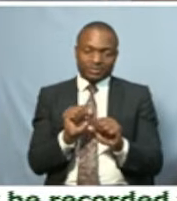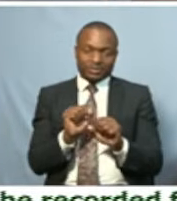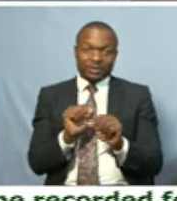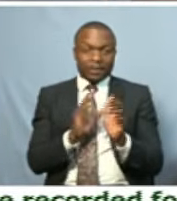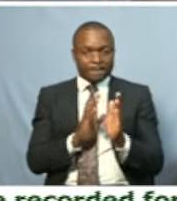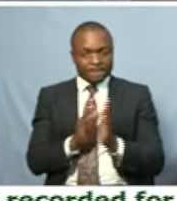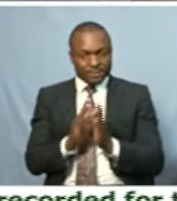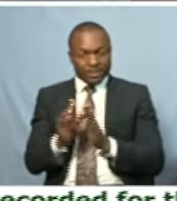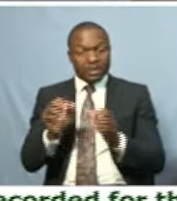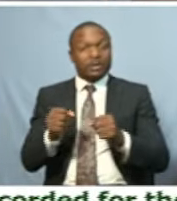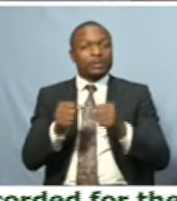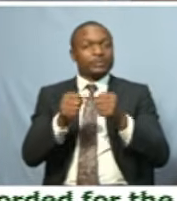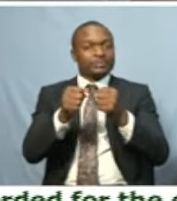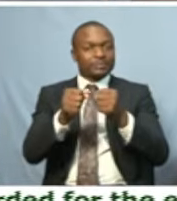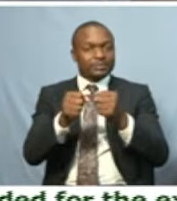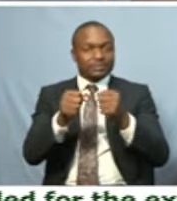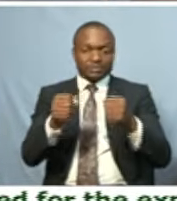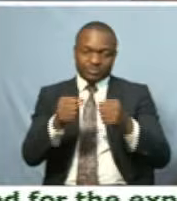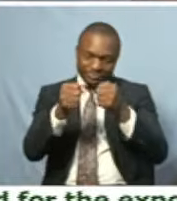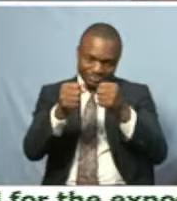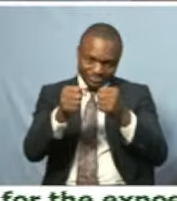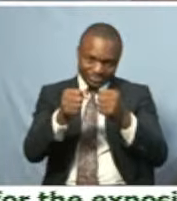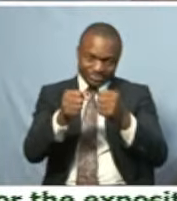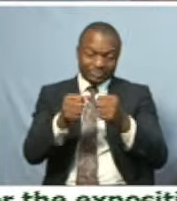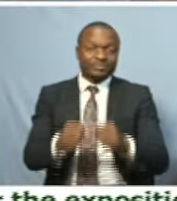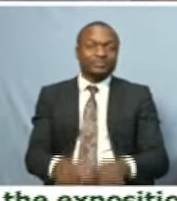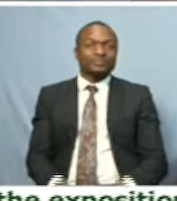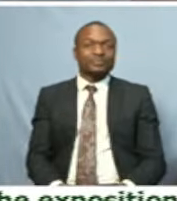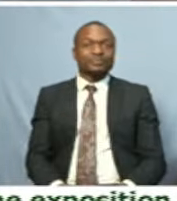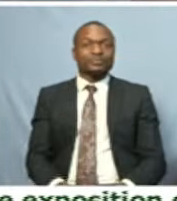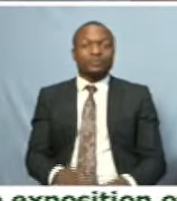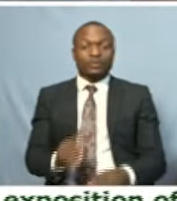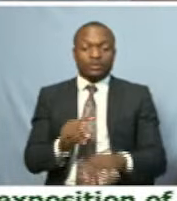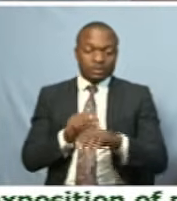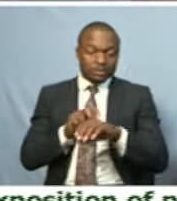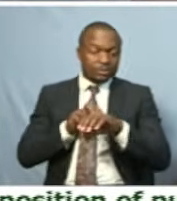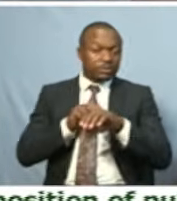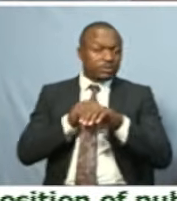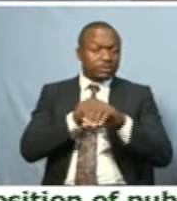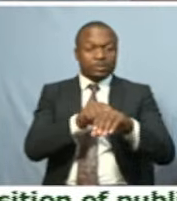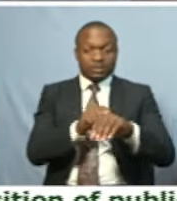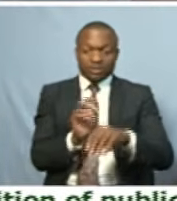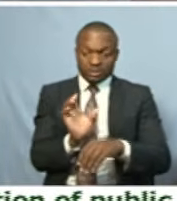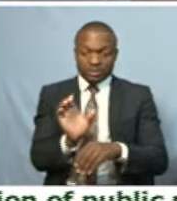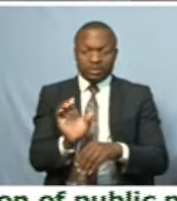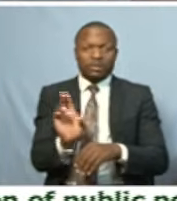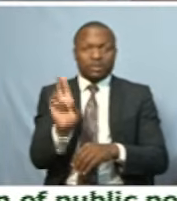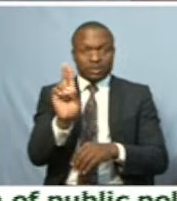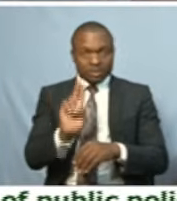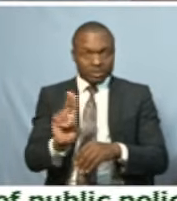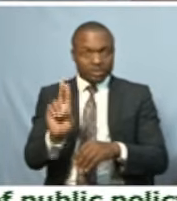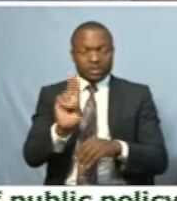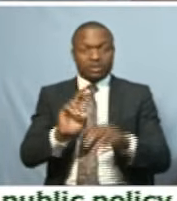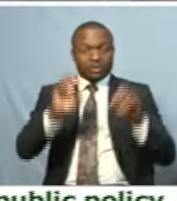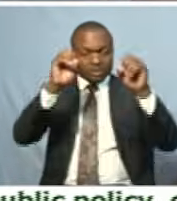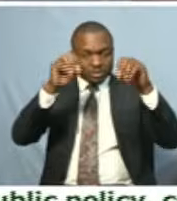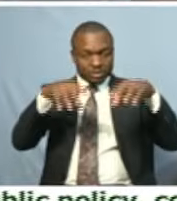thereby strengthening resilience. From the transport sector, we are promoting the use of electrical